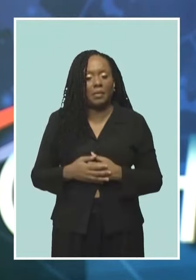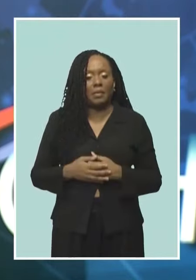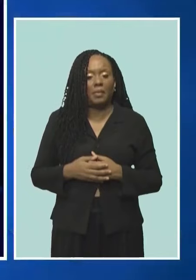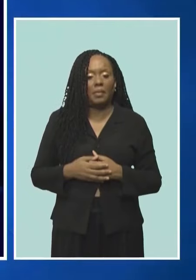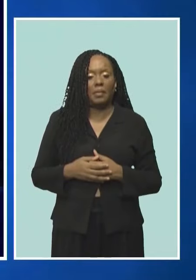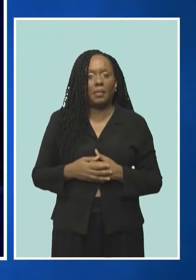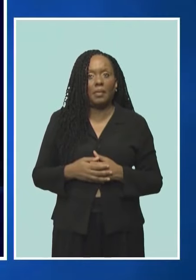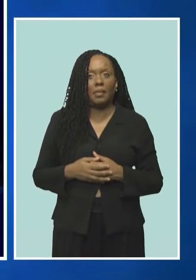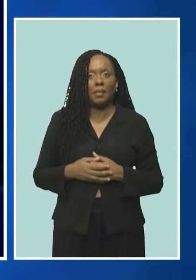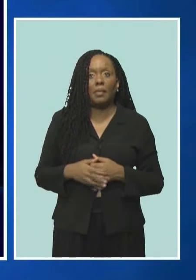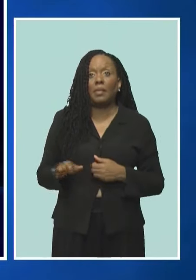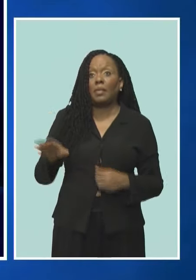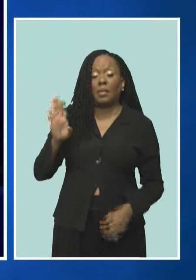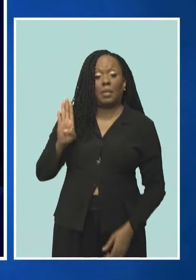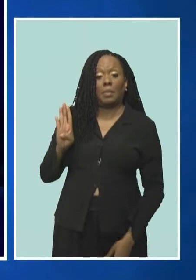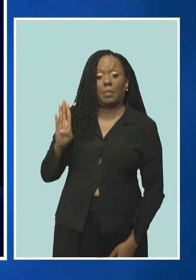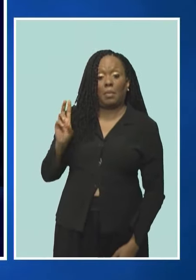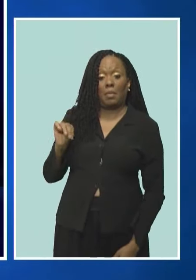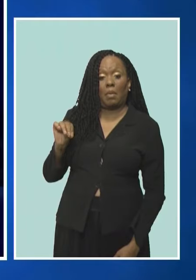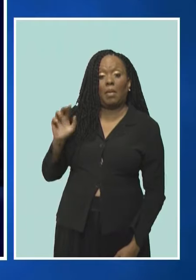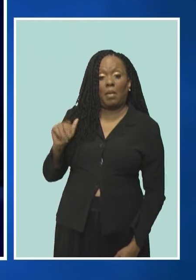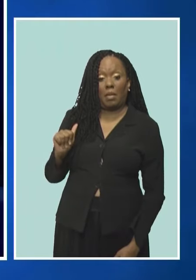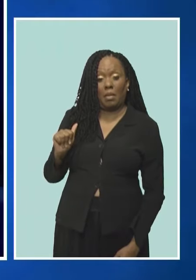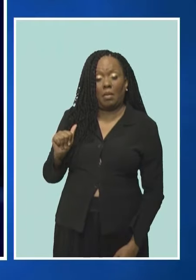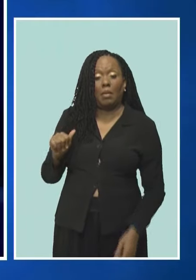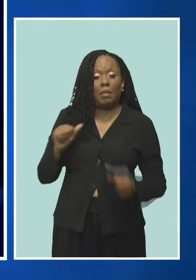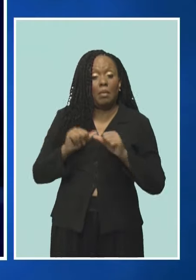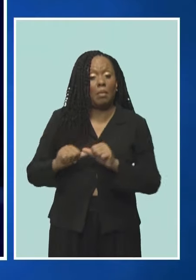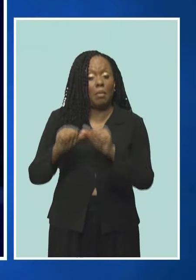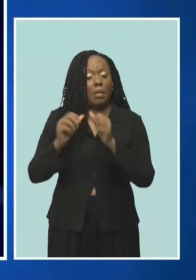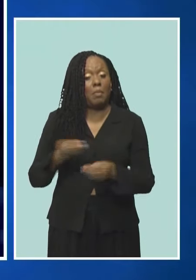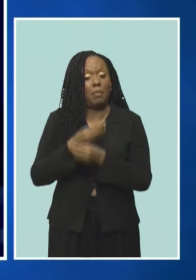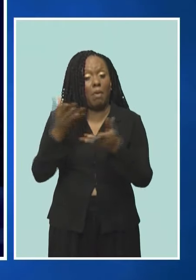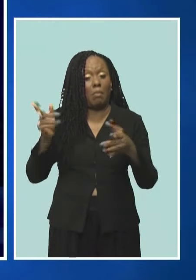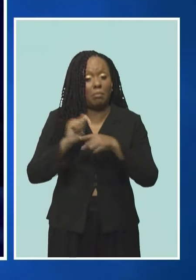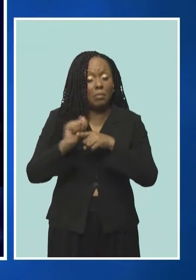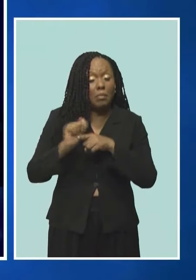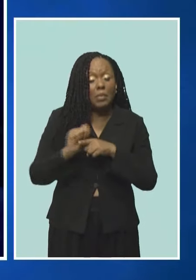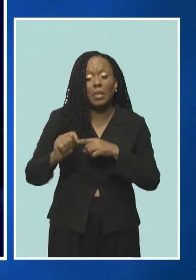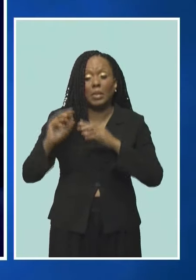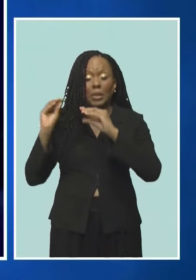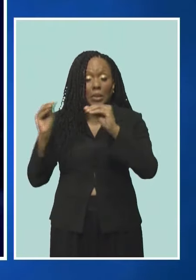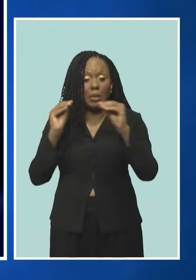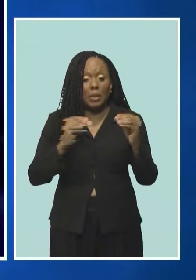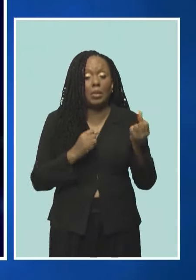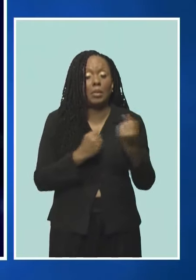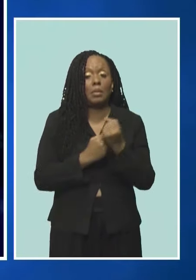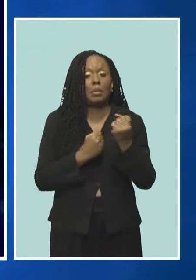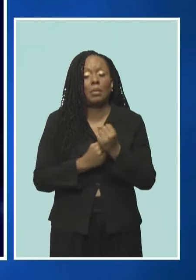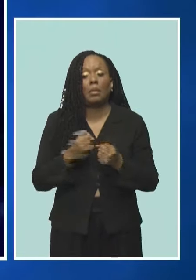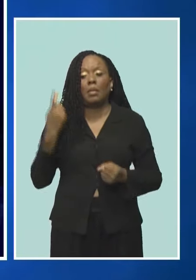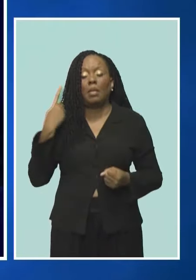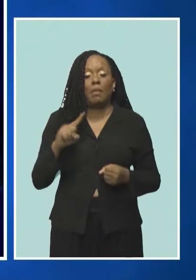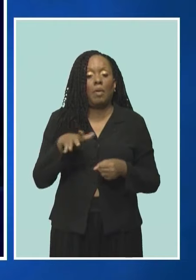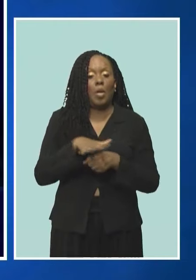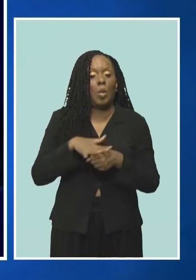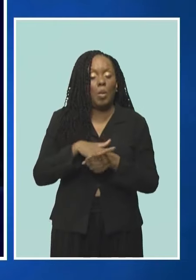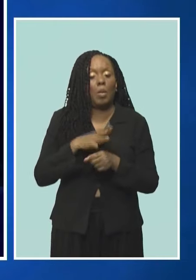The Barbados Manufacturers Association, we continue to provide training and educational support to our local